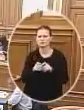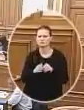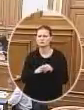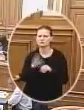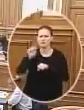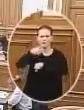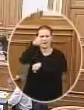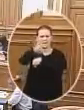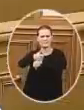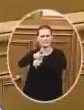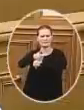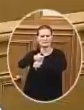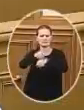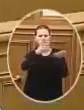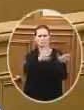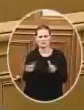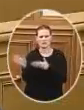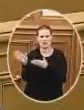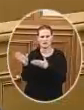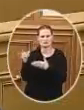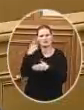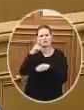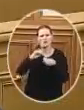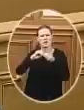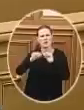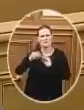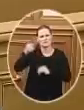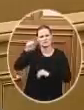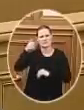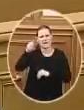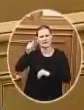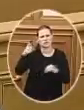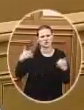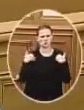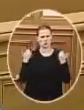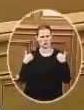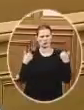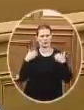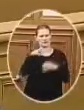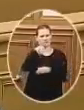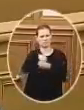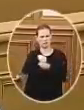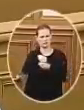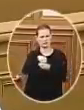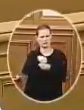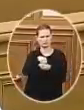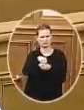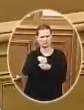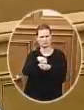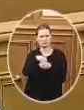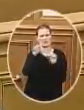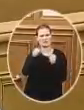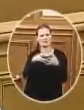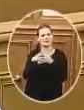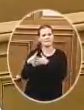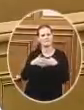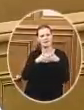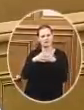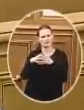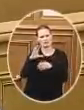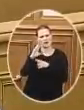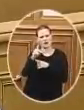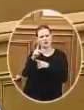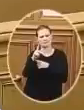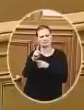implementation plans. For number 10, the youth involvement, perhaps could the America's Cup